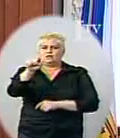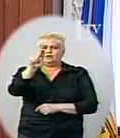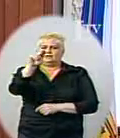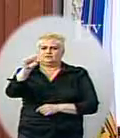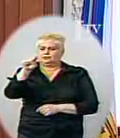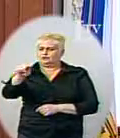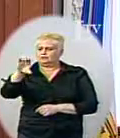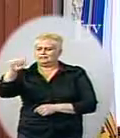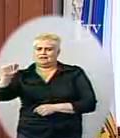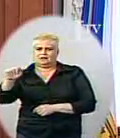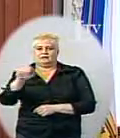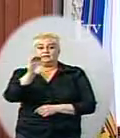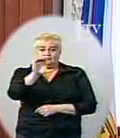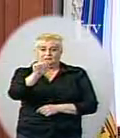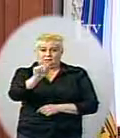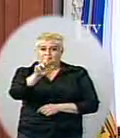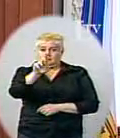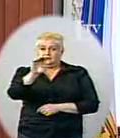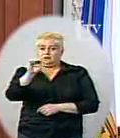careers.novascotia.ca.